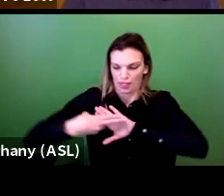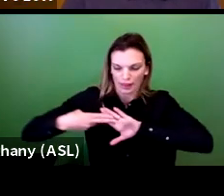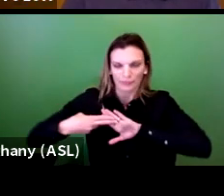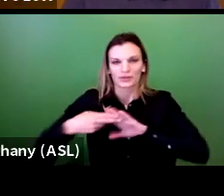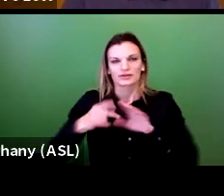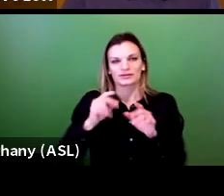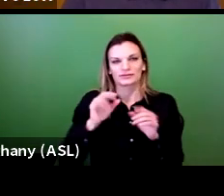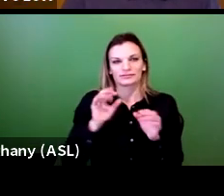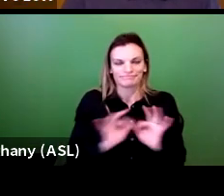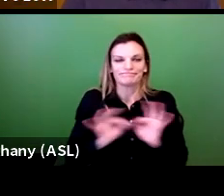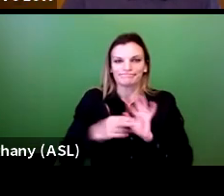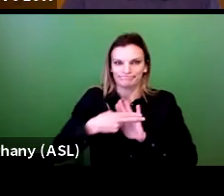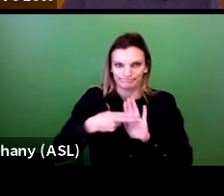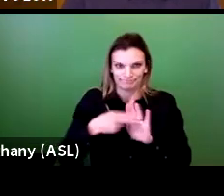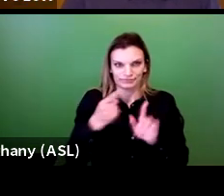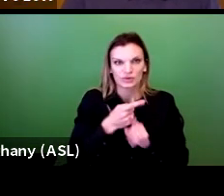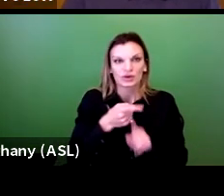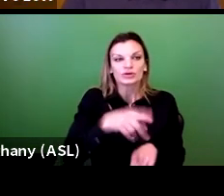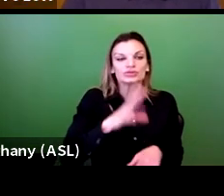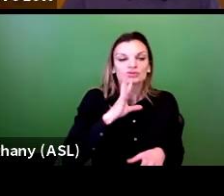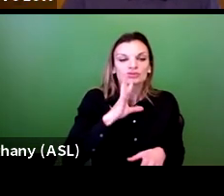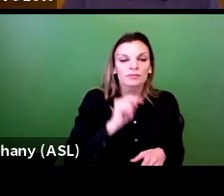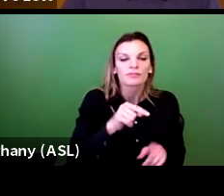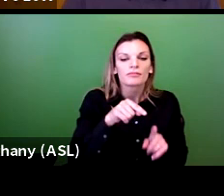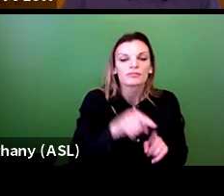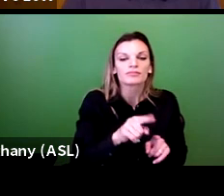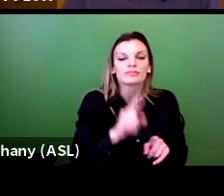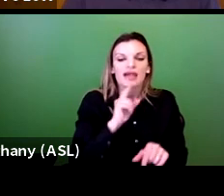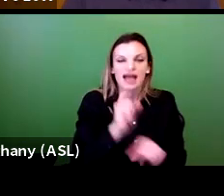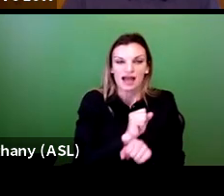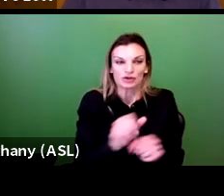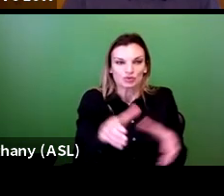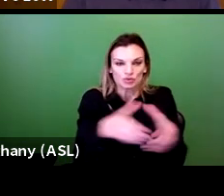is actually a committee. And I think ultimately, Doug, to be safe,